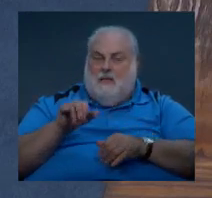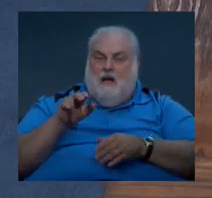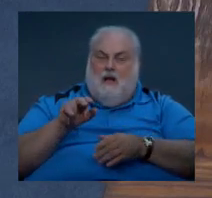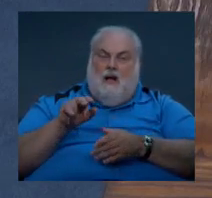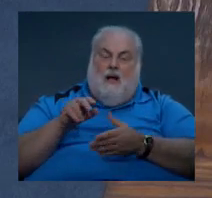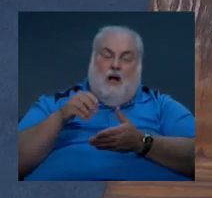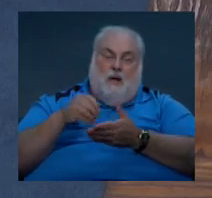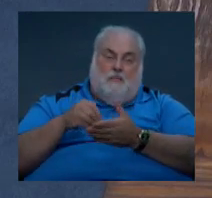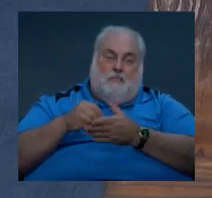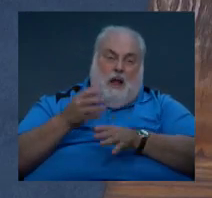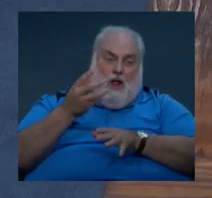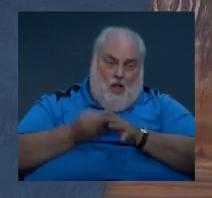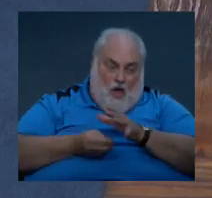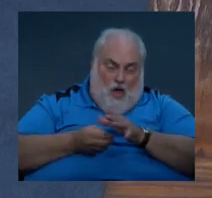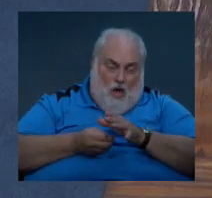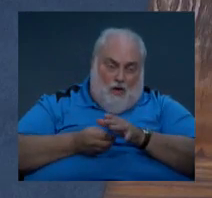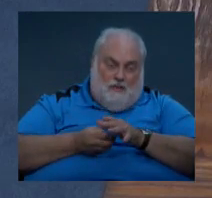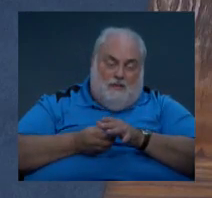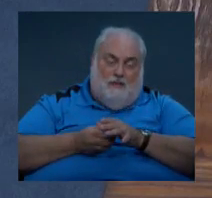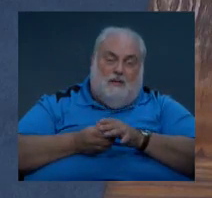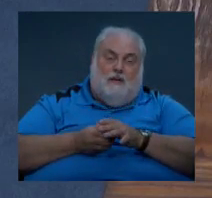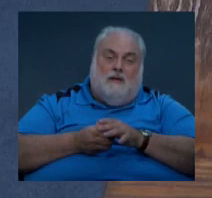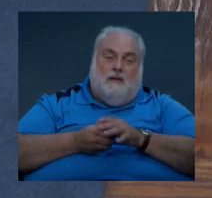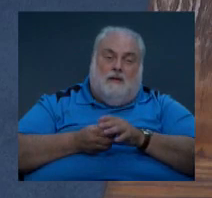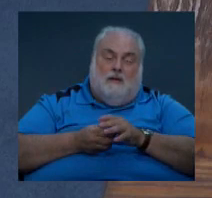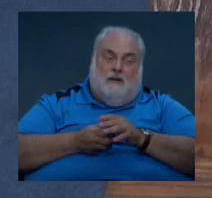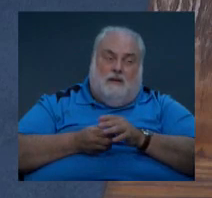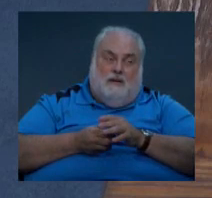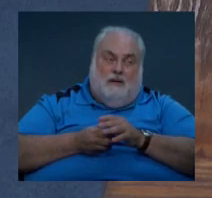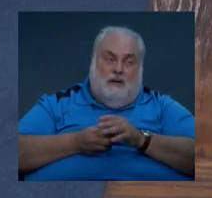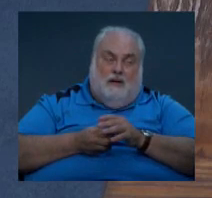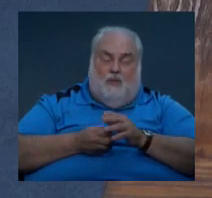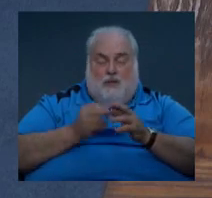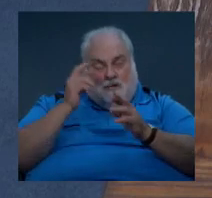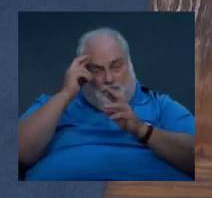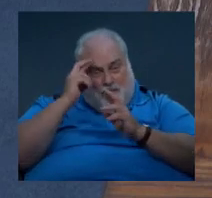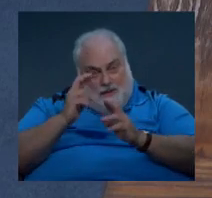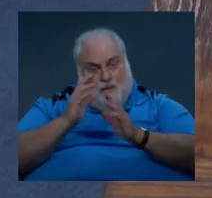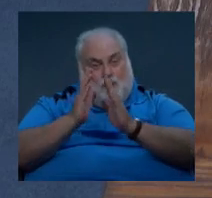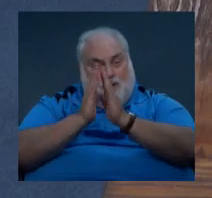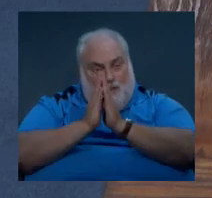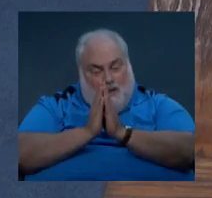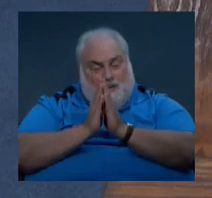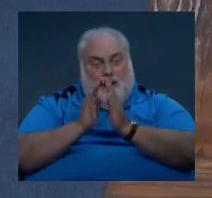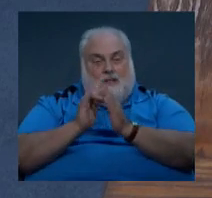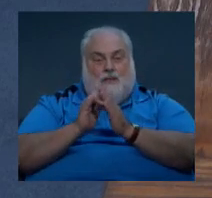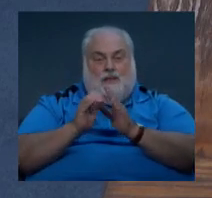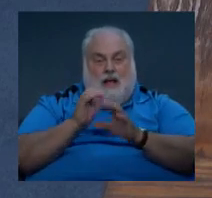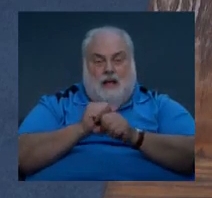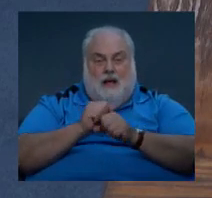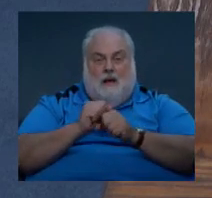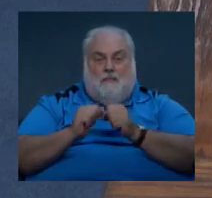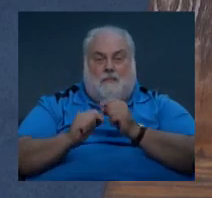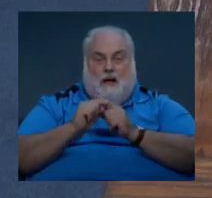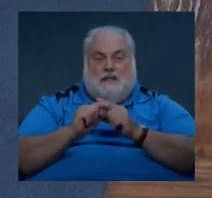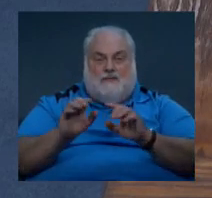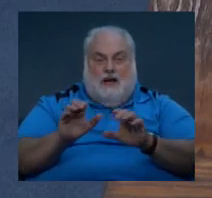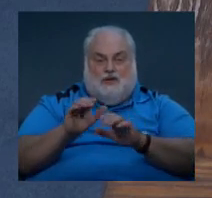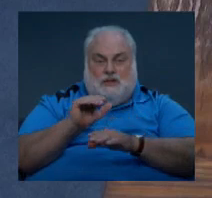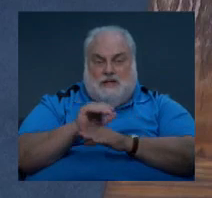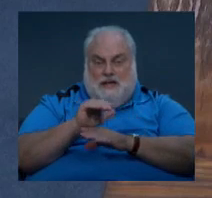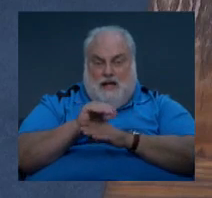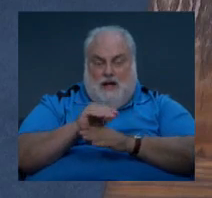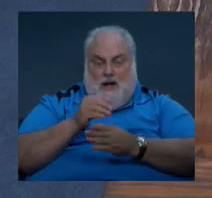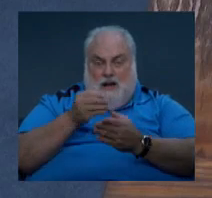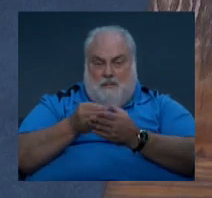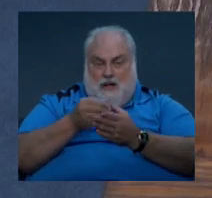was experienced in 2018, I would respectfully request that we take positive action tonight on